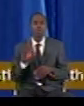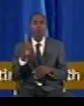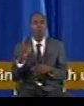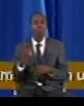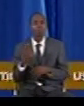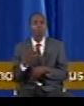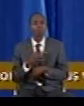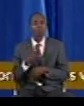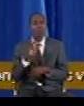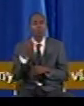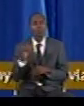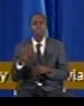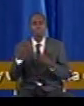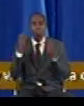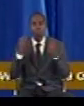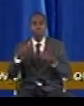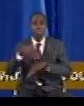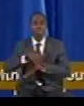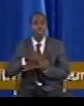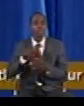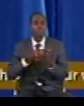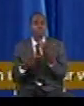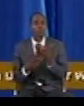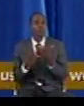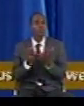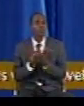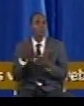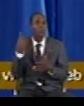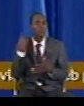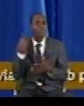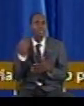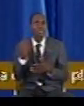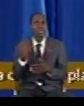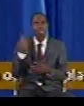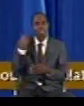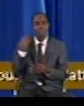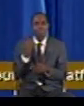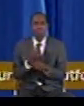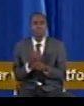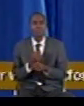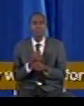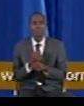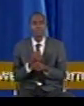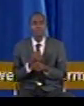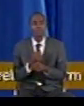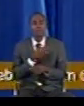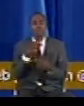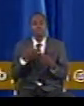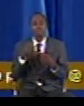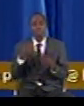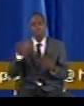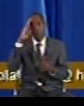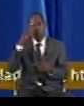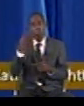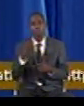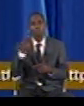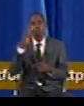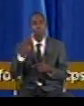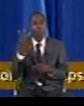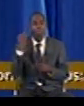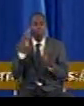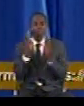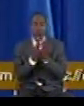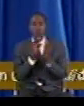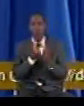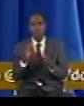power nights, that was late last year, when the man of God was praying on growth in parts of